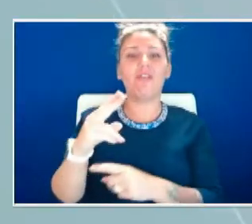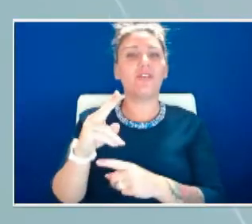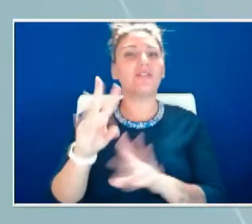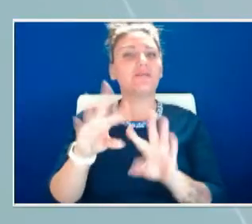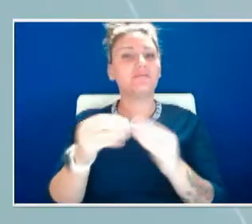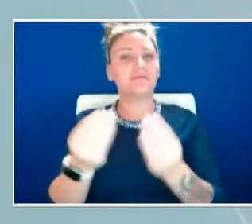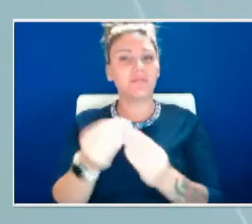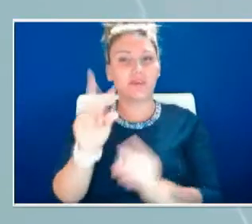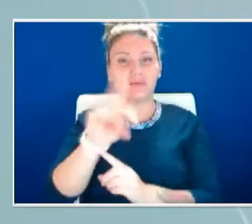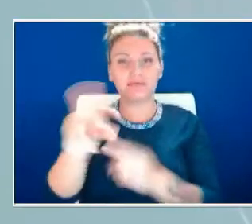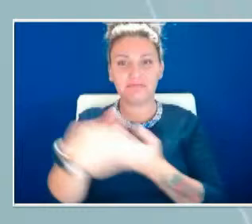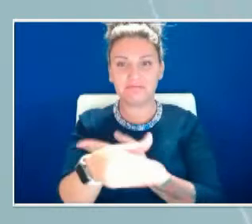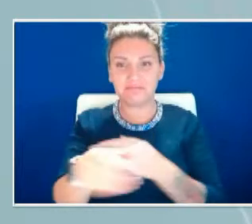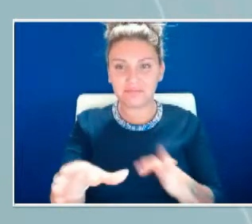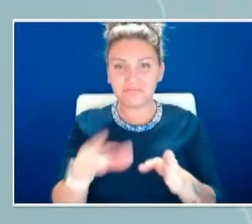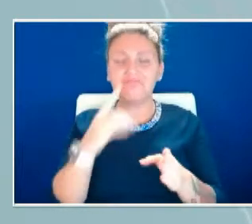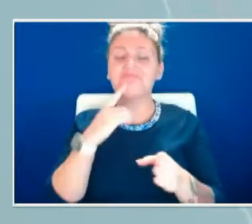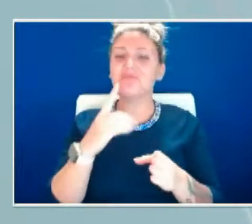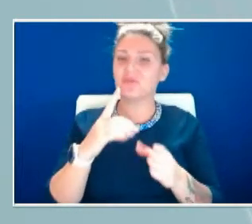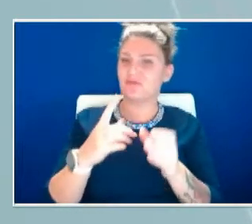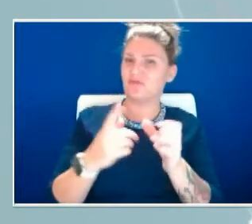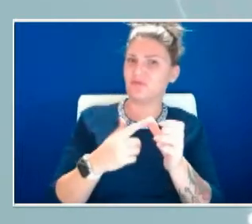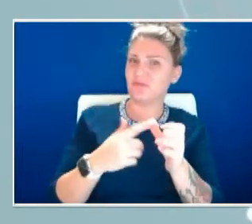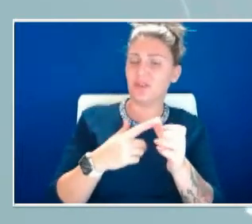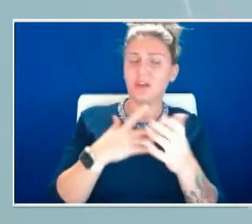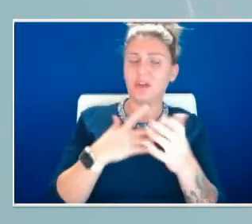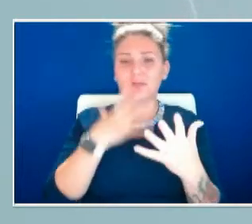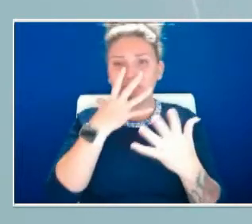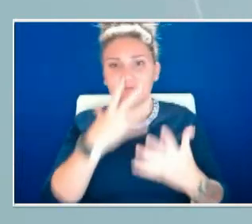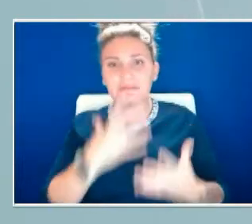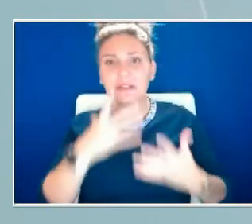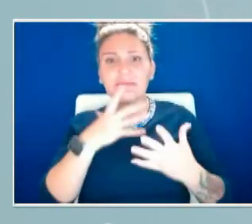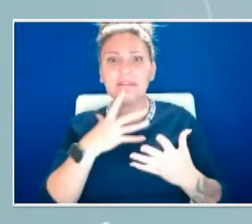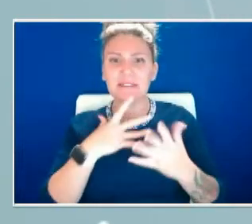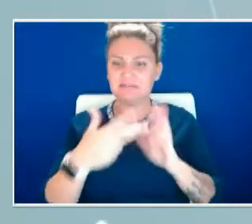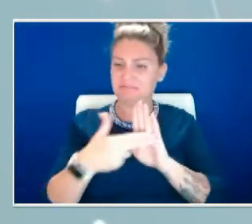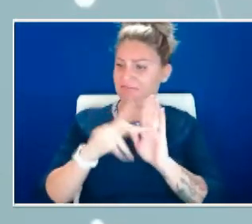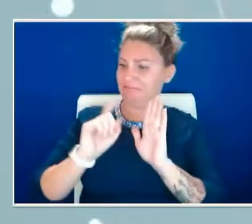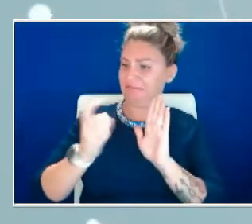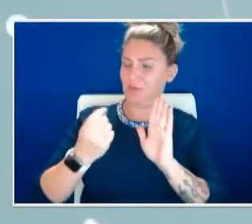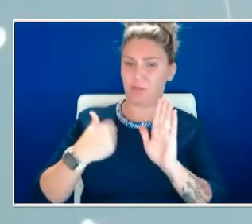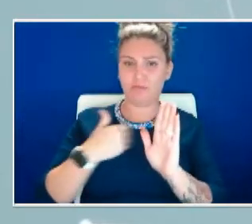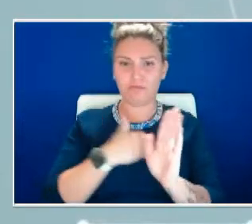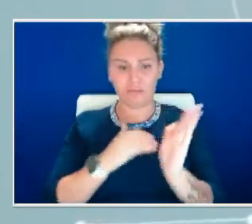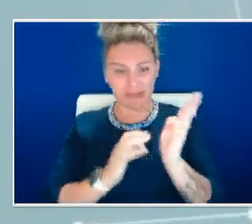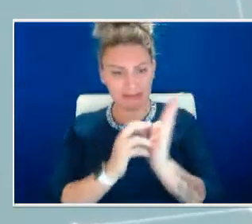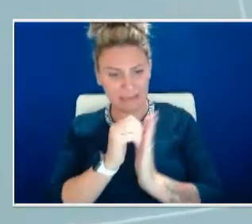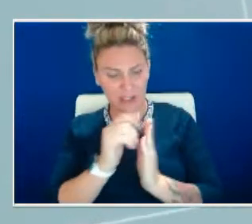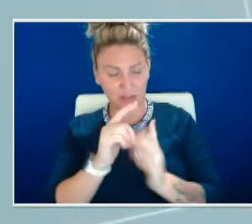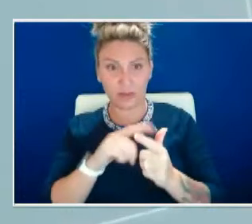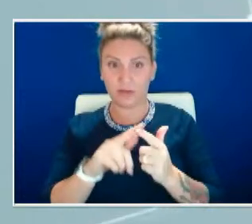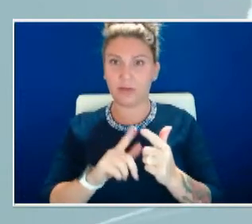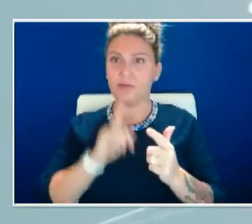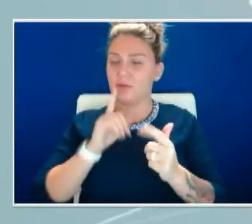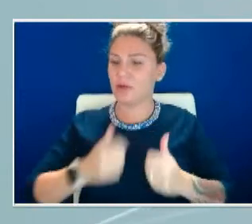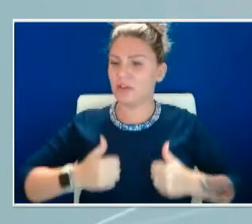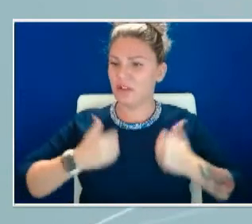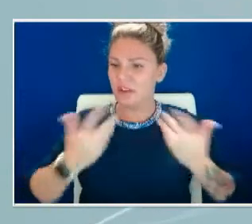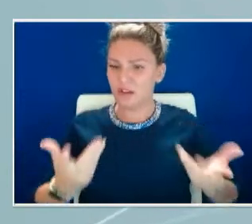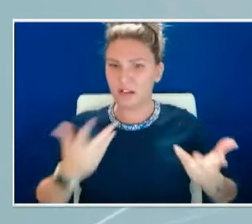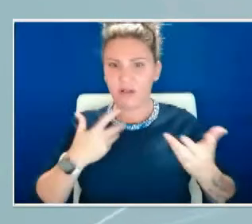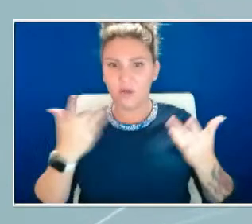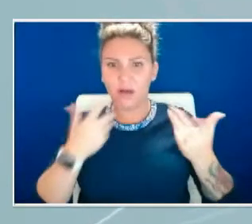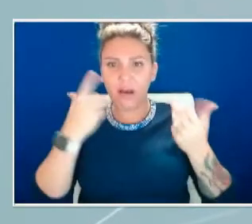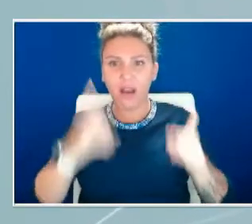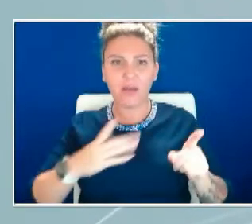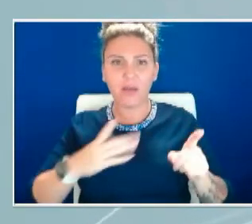a devastating breast cancer diagnosis, then the reality. What happens to my hair? Breast cancer survivor and author Cami Crank joins us